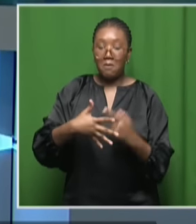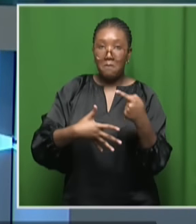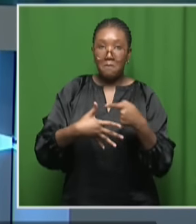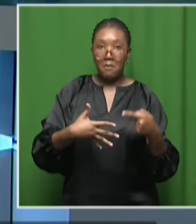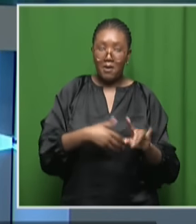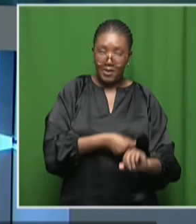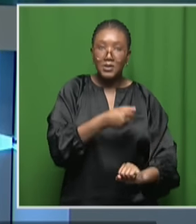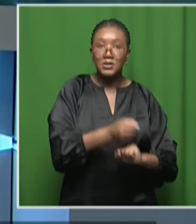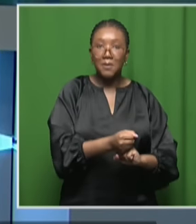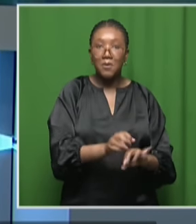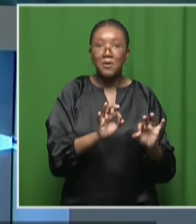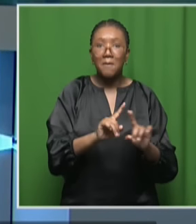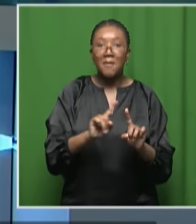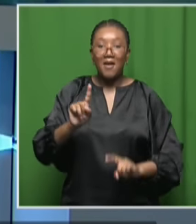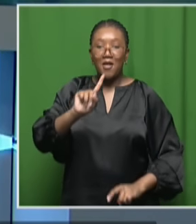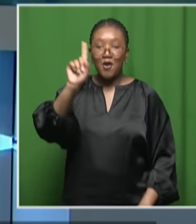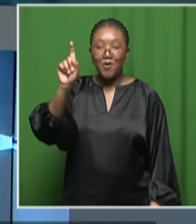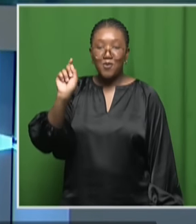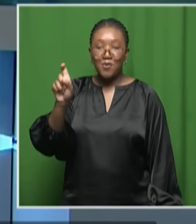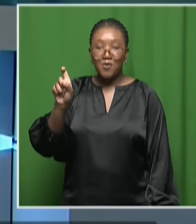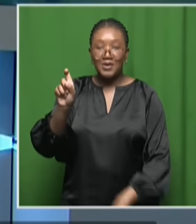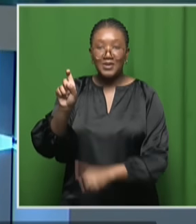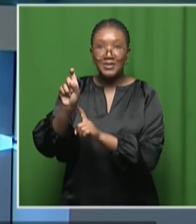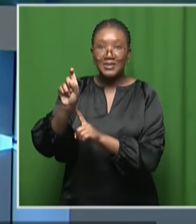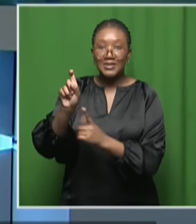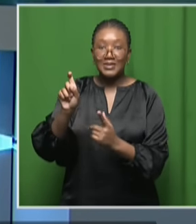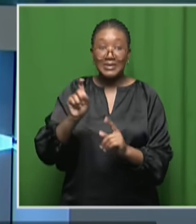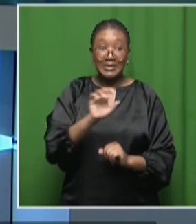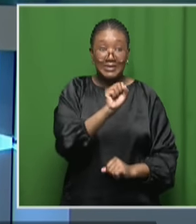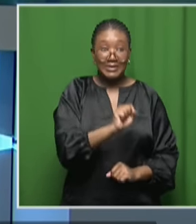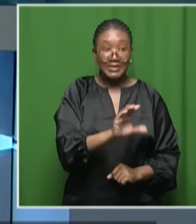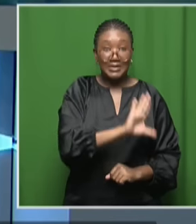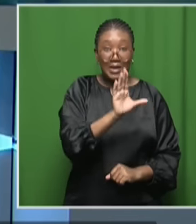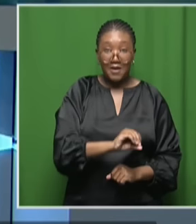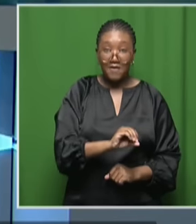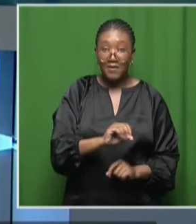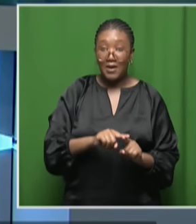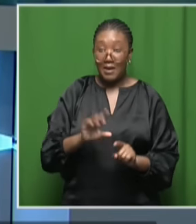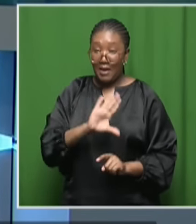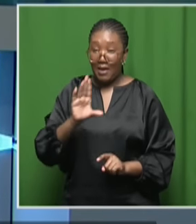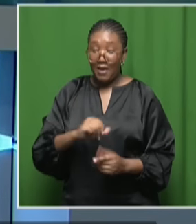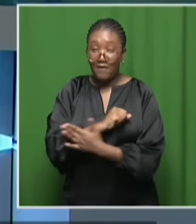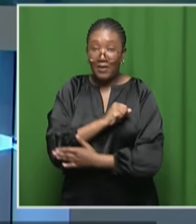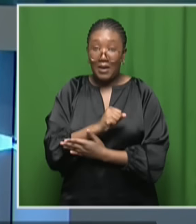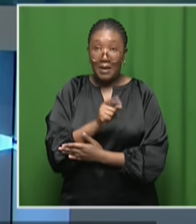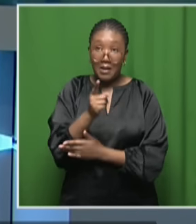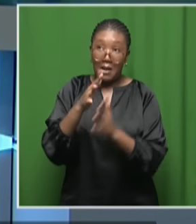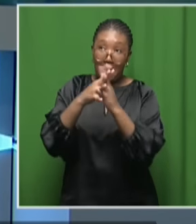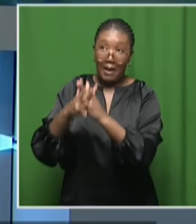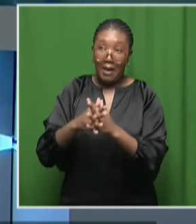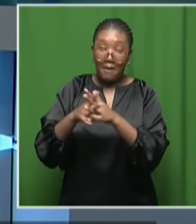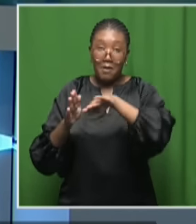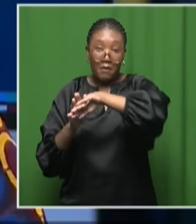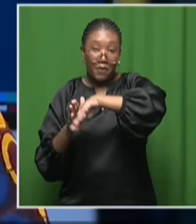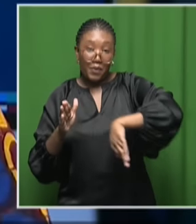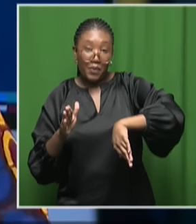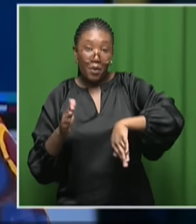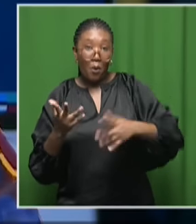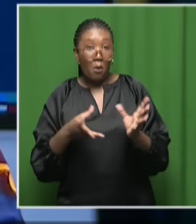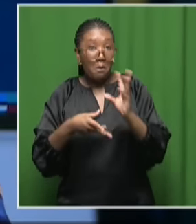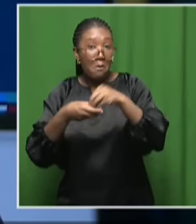the question and still begs the question, will South Africa, will the African countries be sidelined? And look, and I think that this is where there